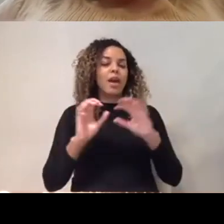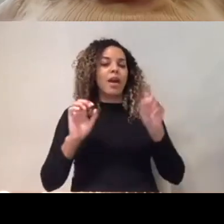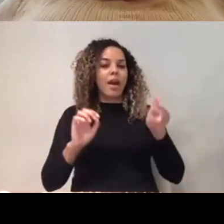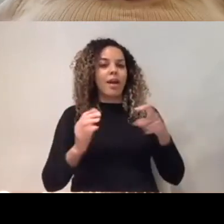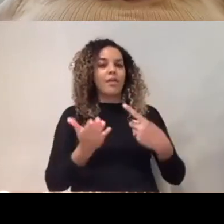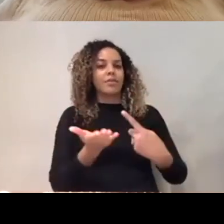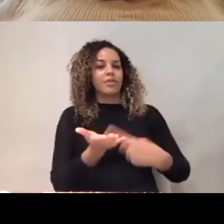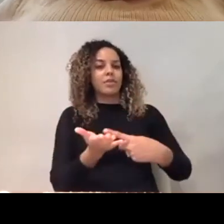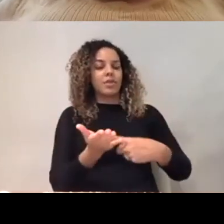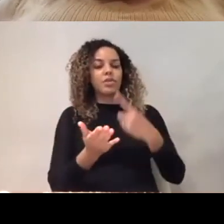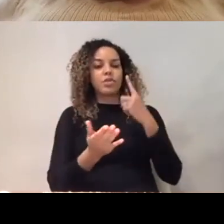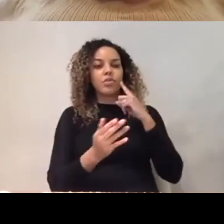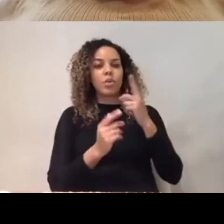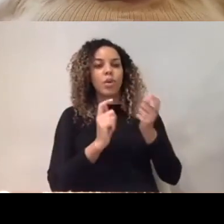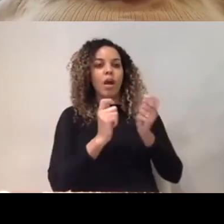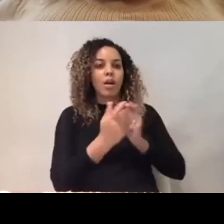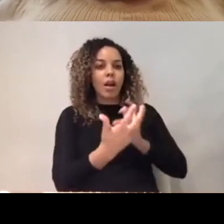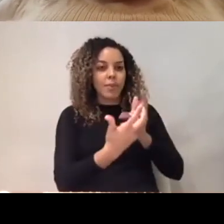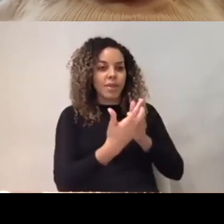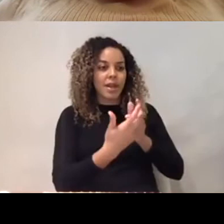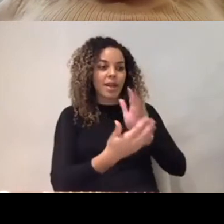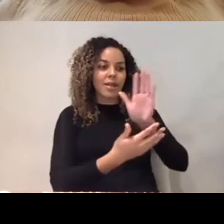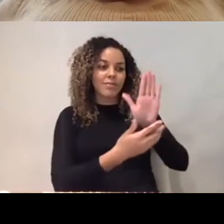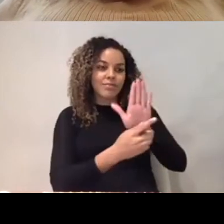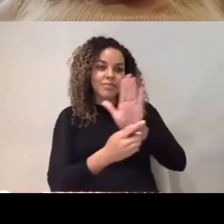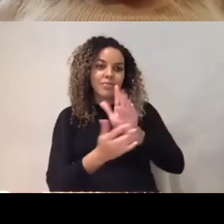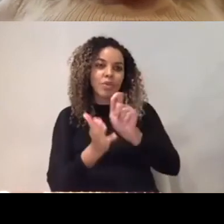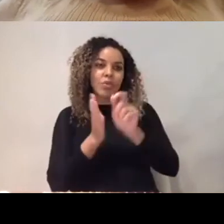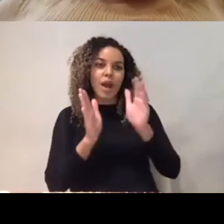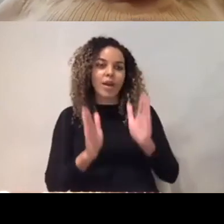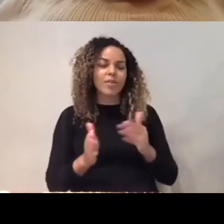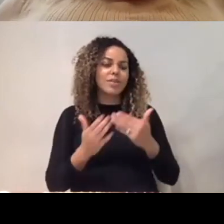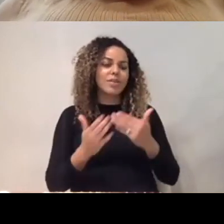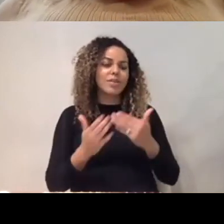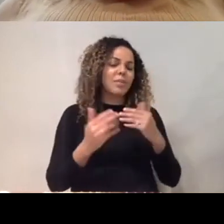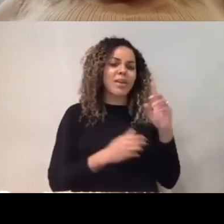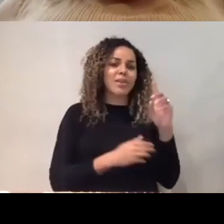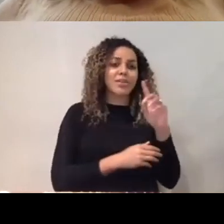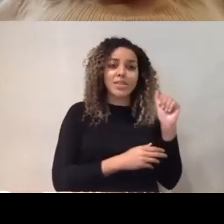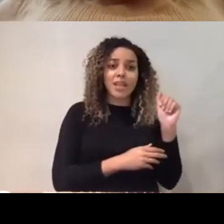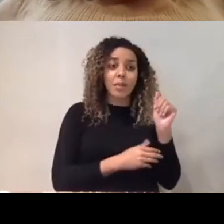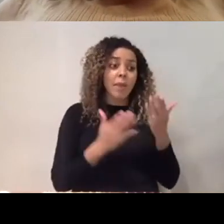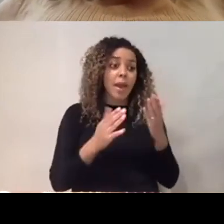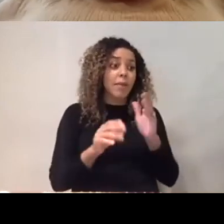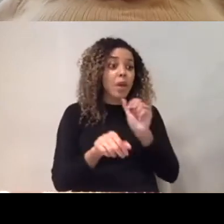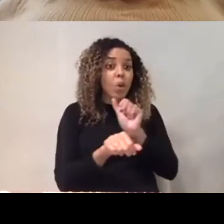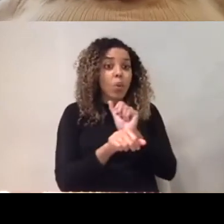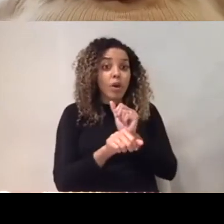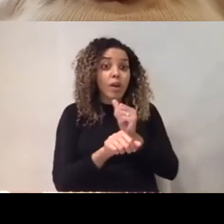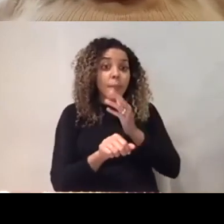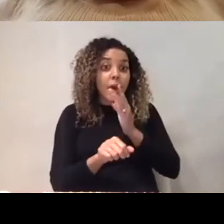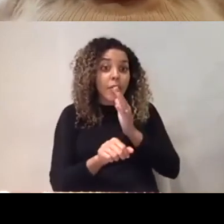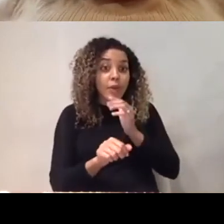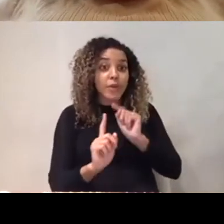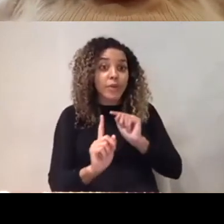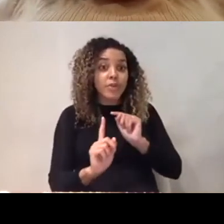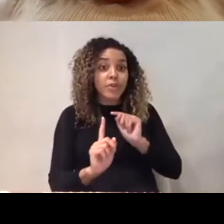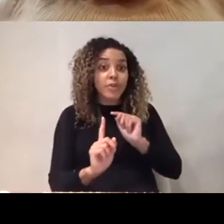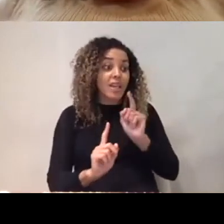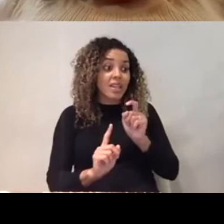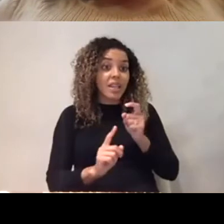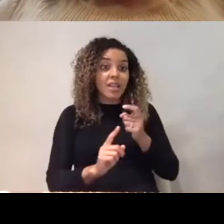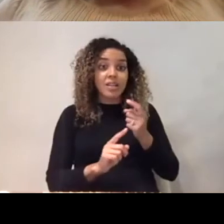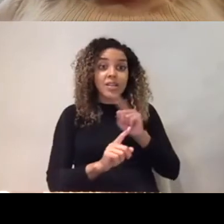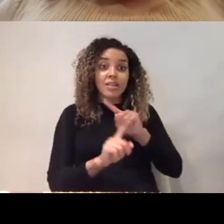writers. I think regardless of disability, whether that's working mothers, whether that's people, you know, who just can't work in